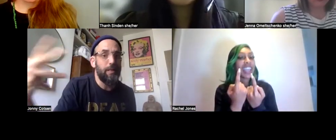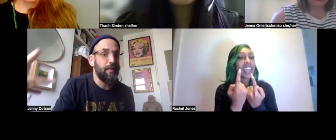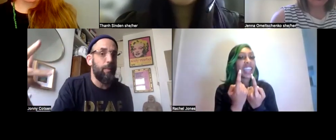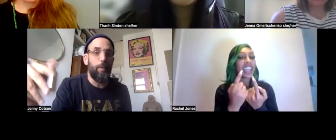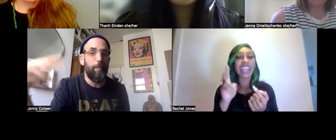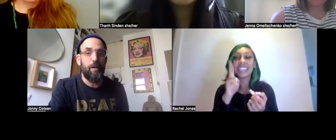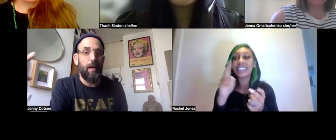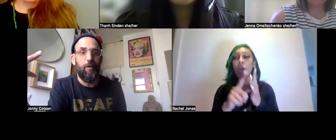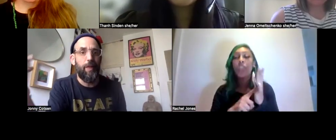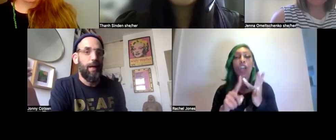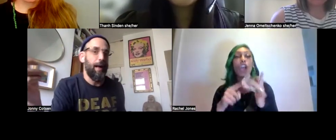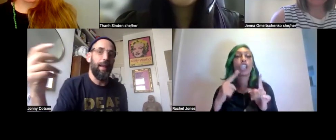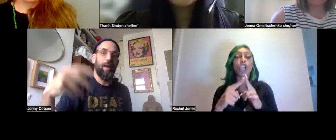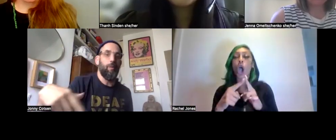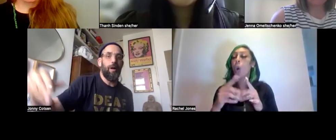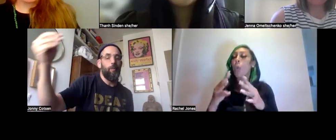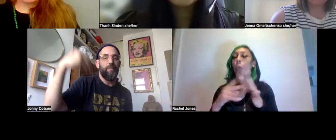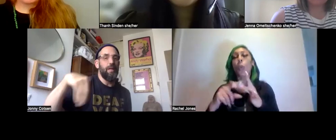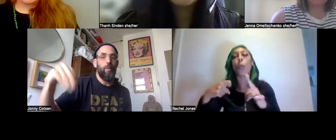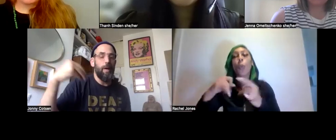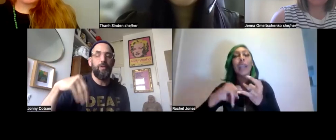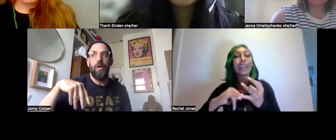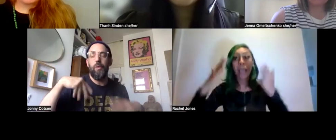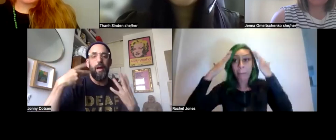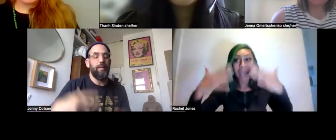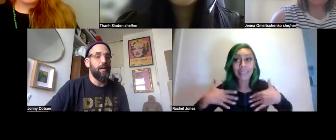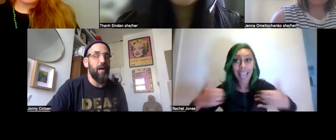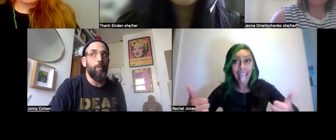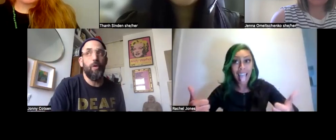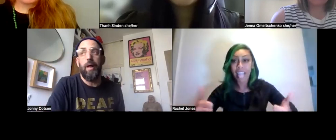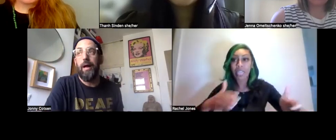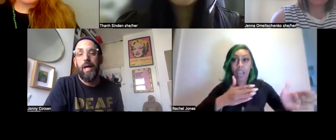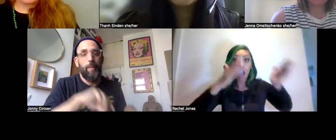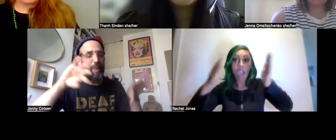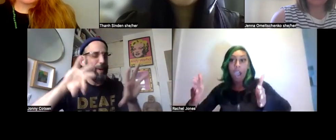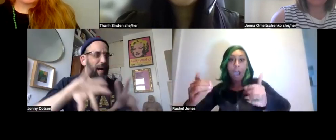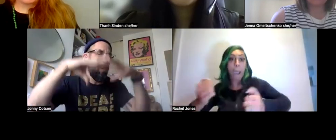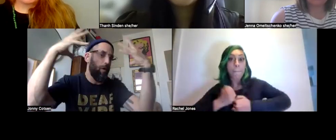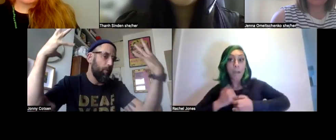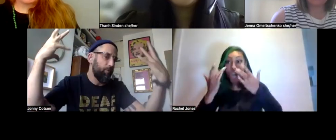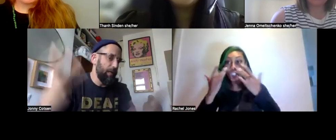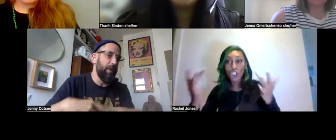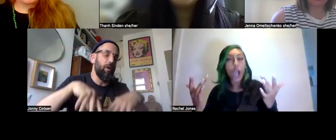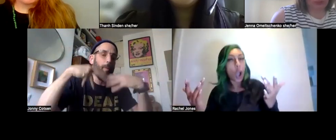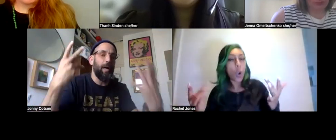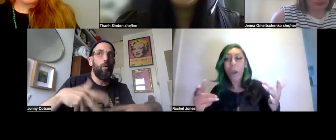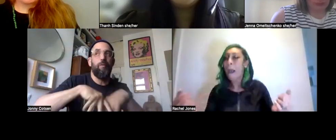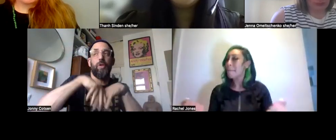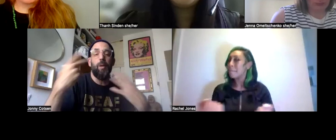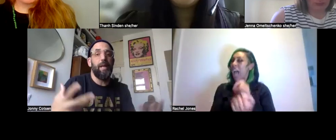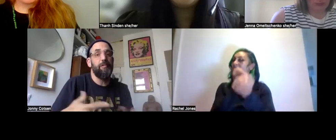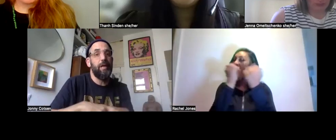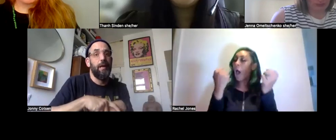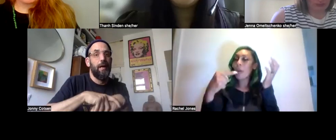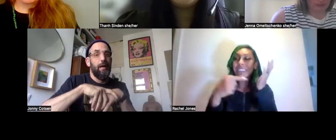Joe Wick, but he did something about mental health. And now we've seen it with my show, and it's incredible because the power of TV or the power